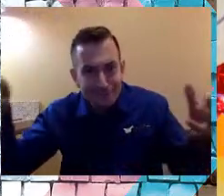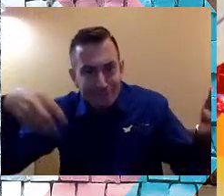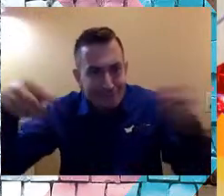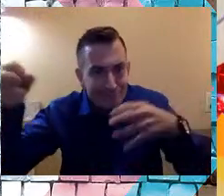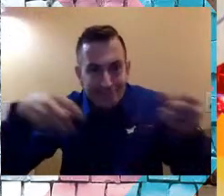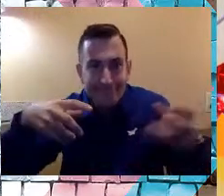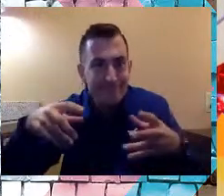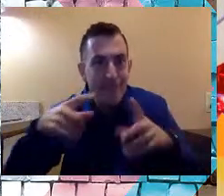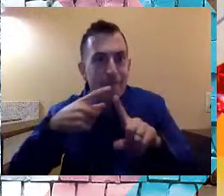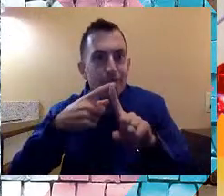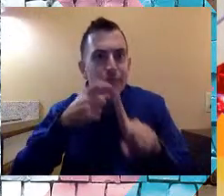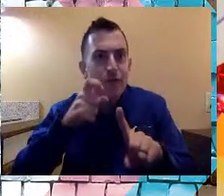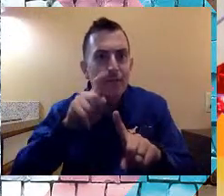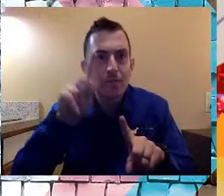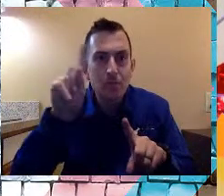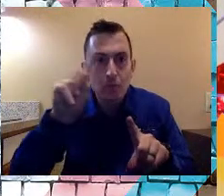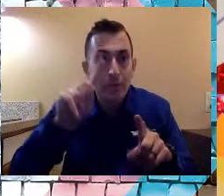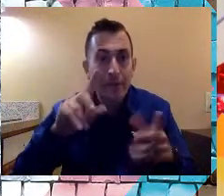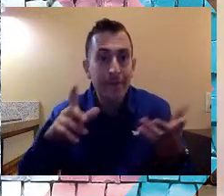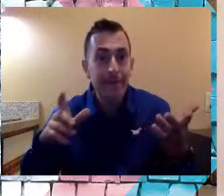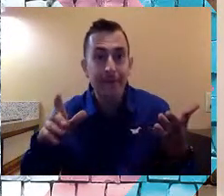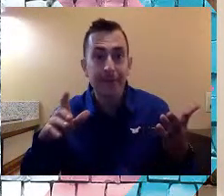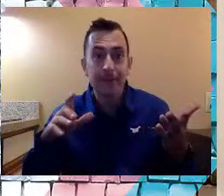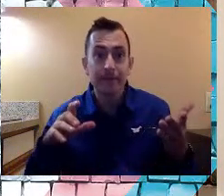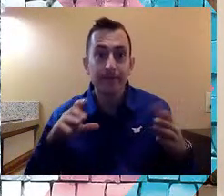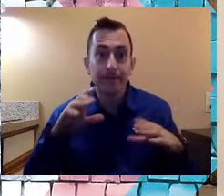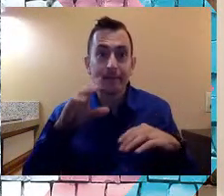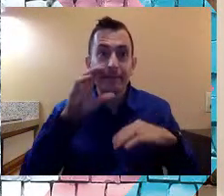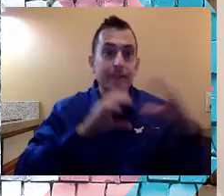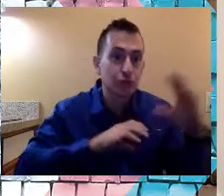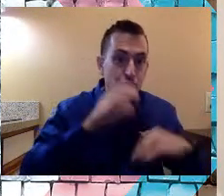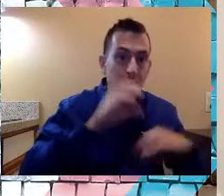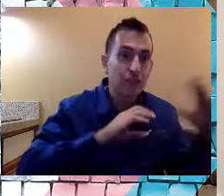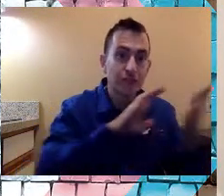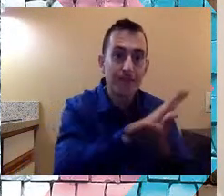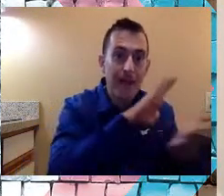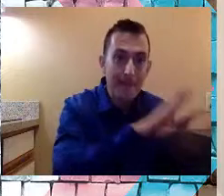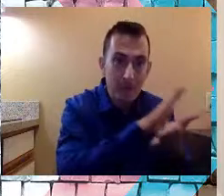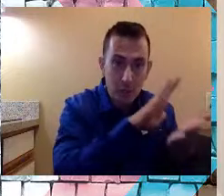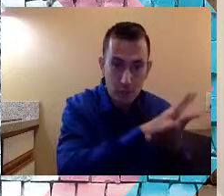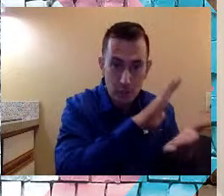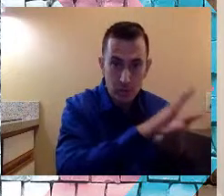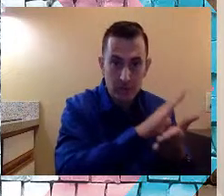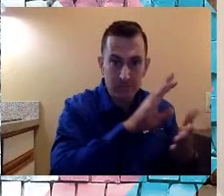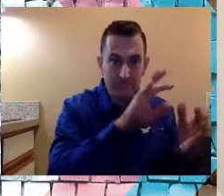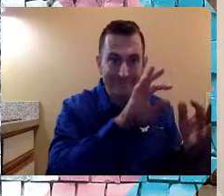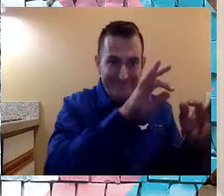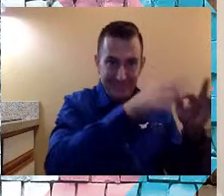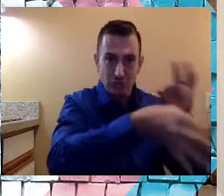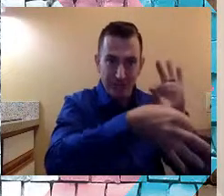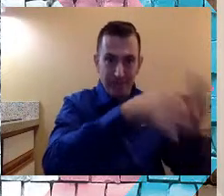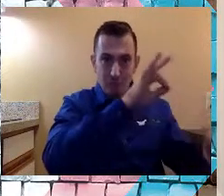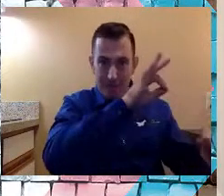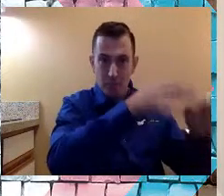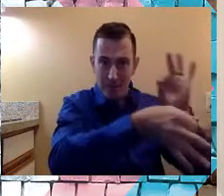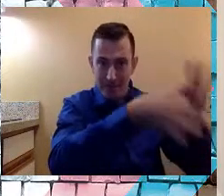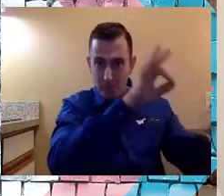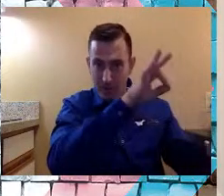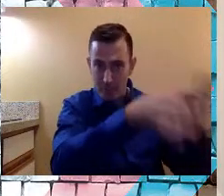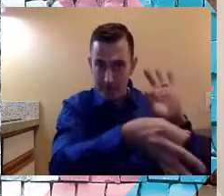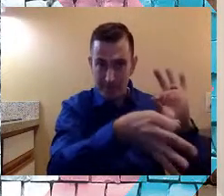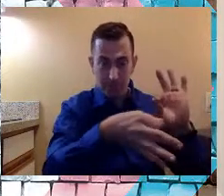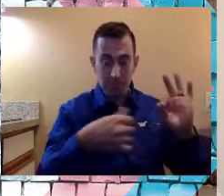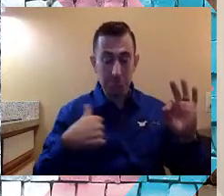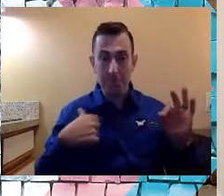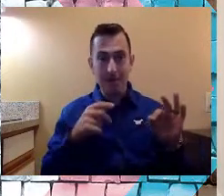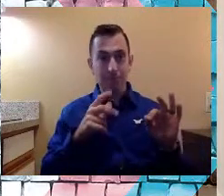be construction paper. So this, that's construction paper that I actually ripped it up. I didn't